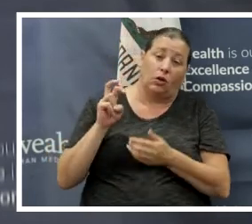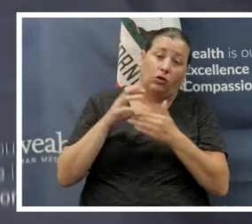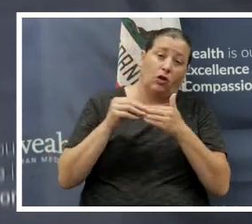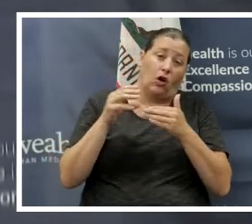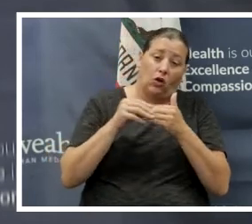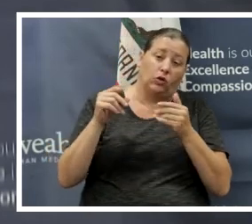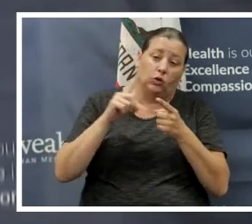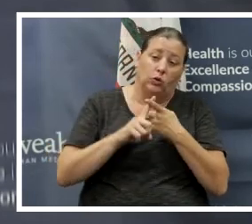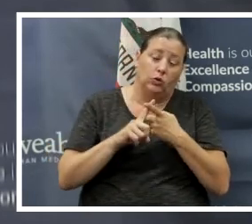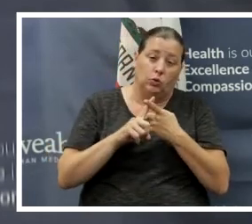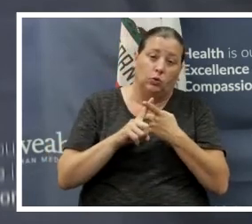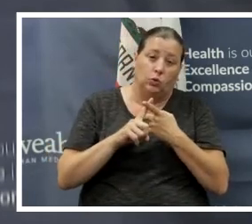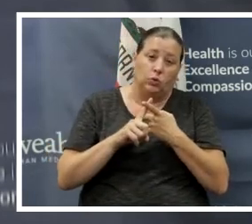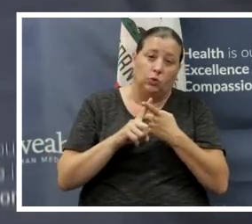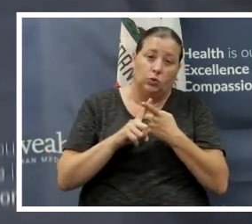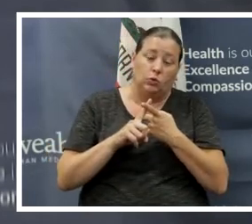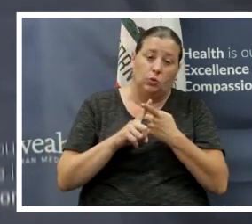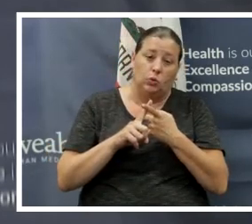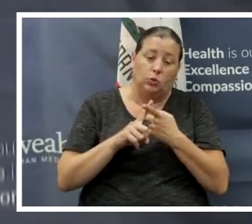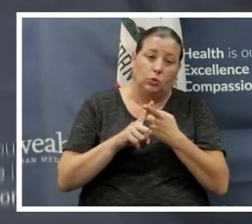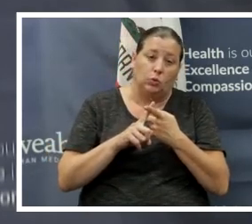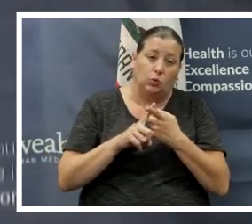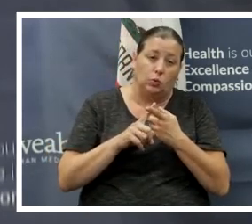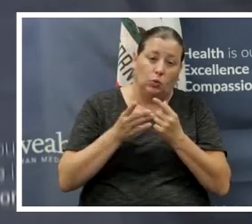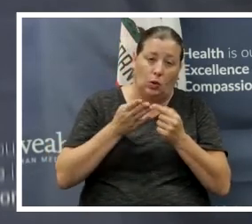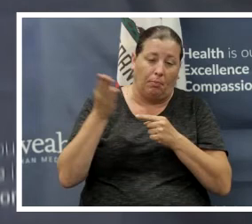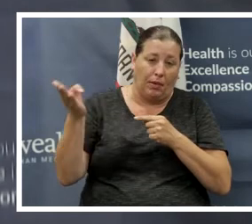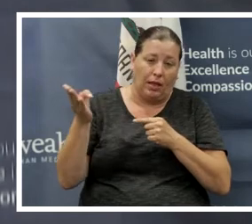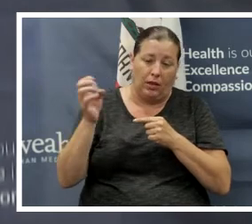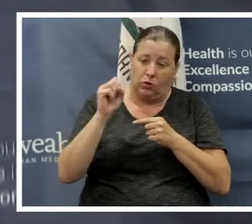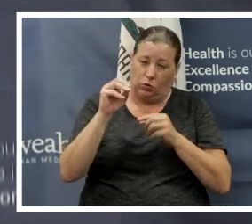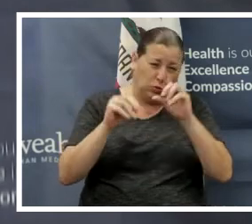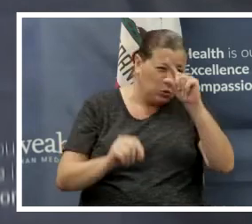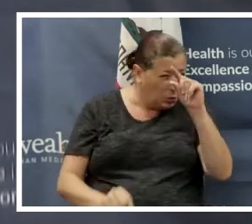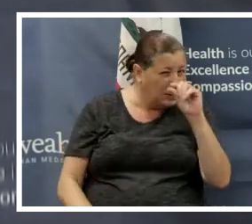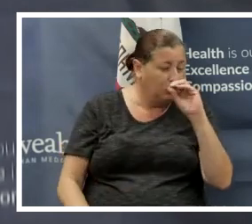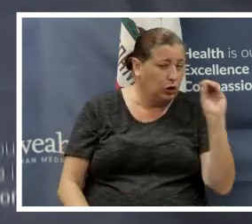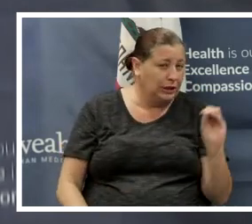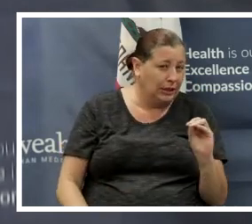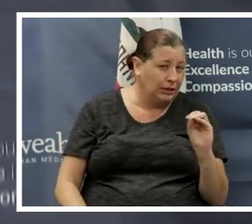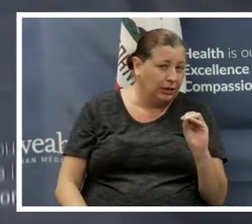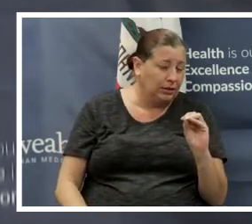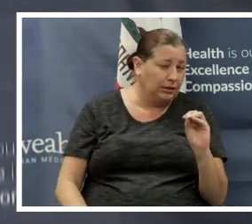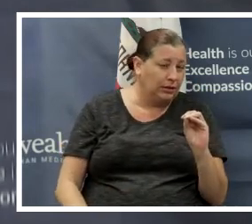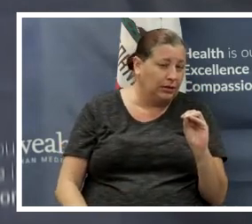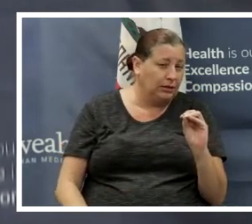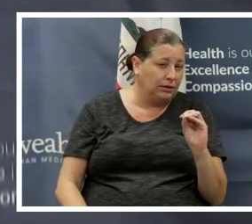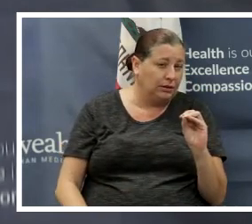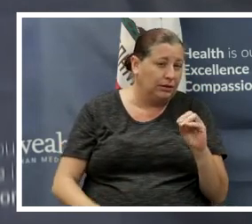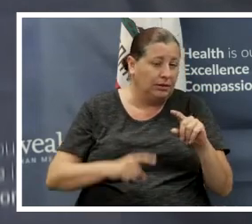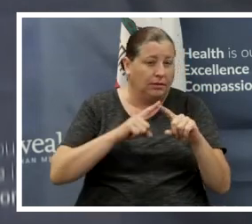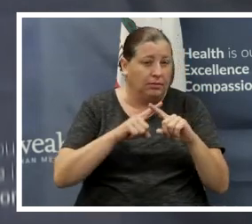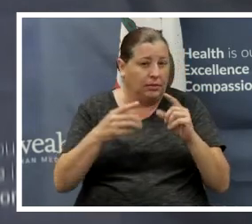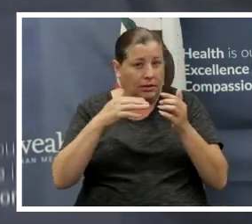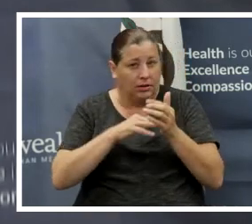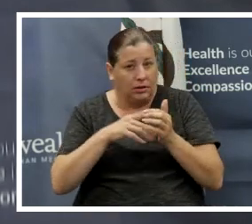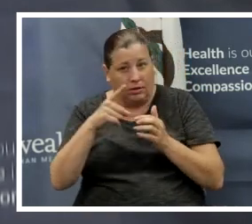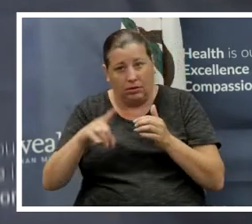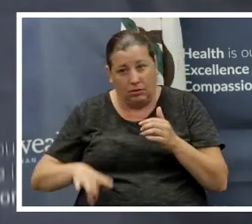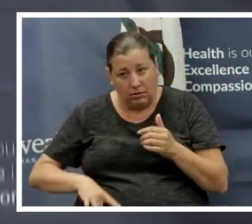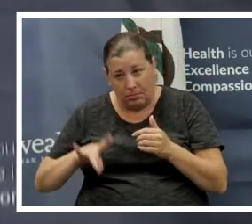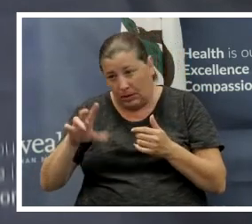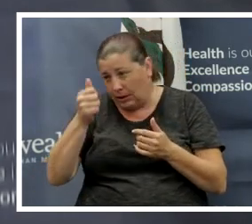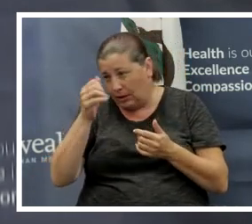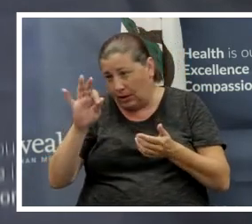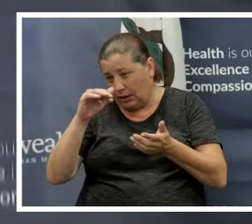$3,200 to the case rate. So 20%. But again, getting paid